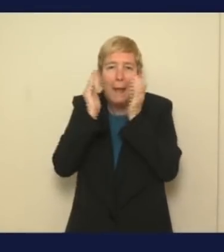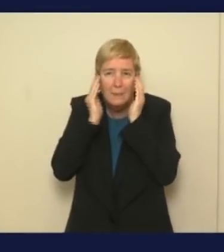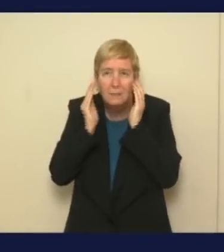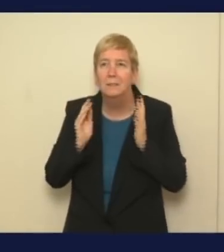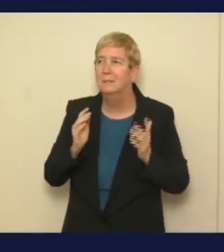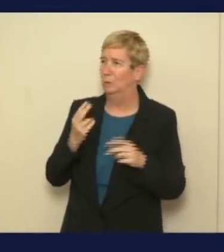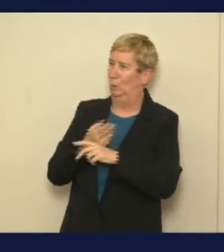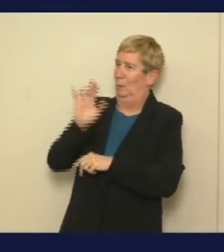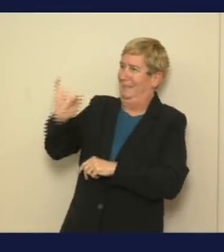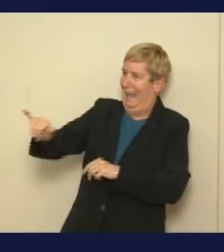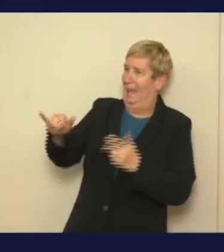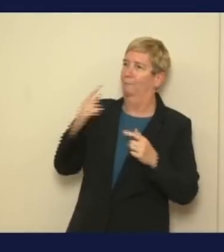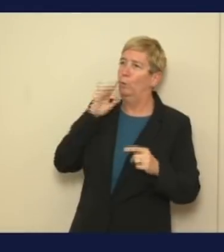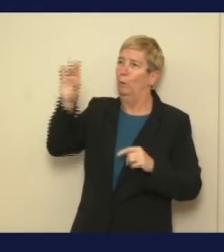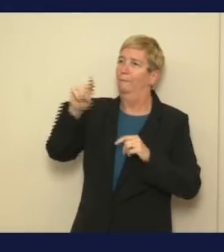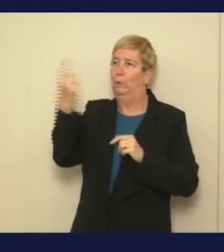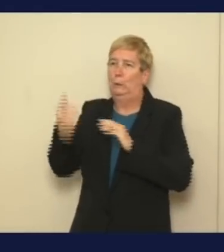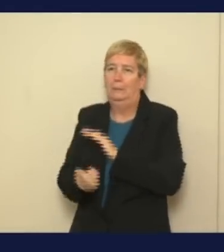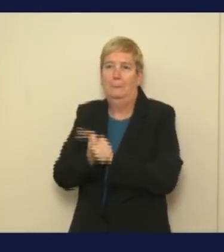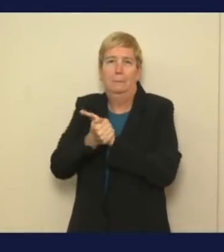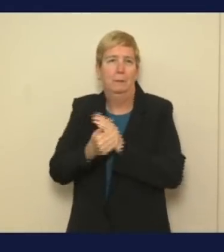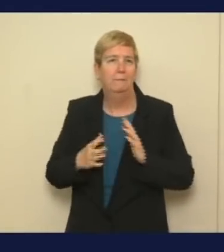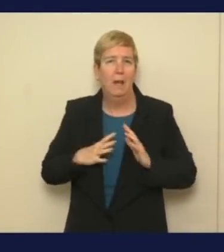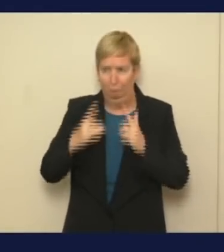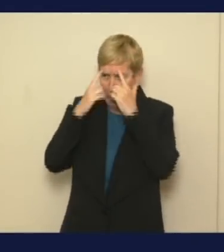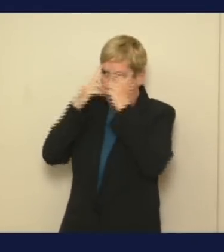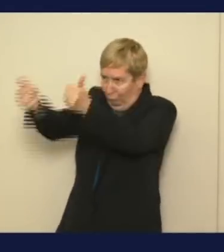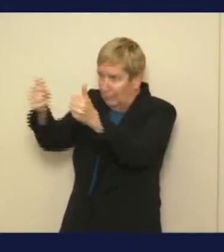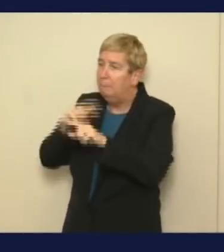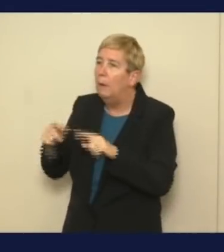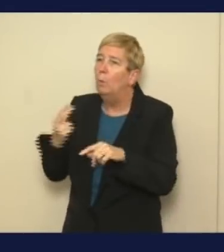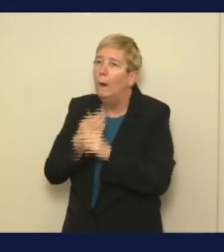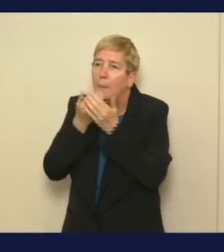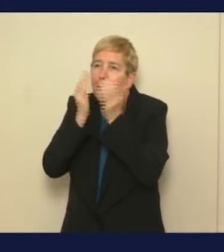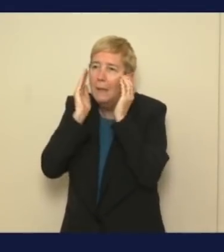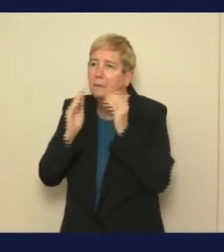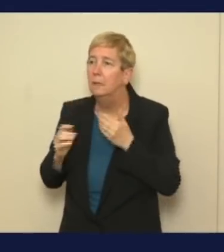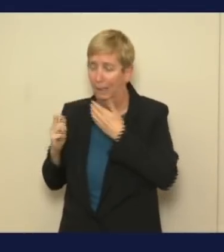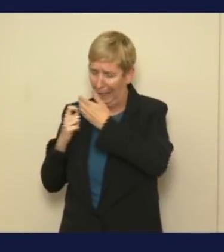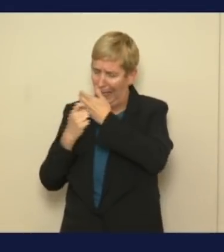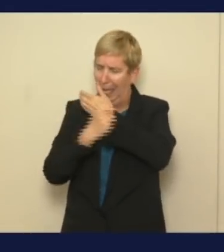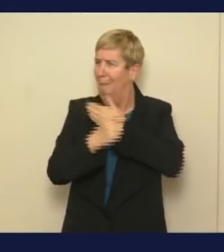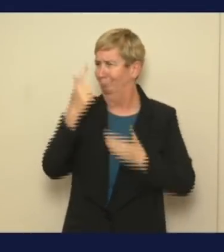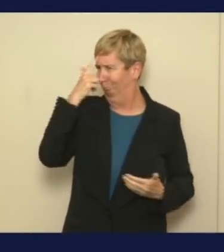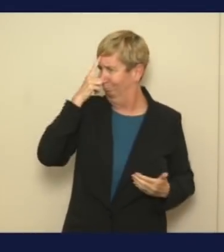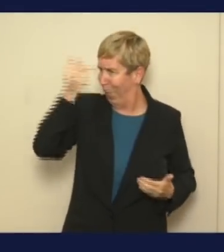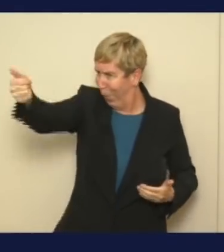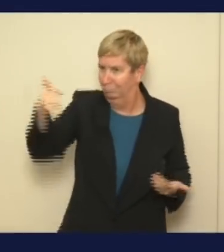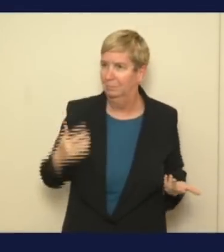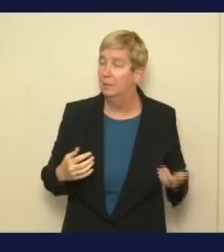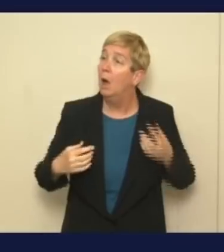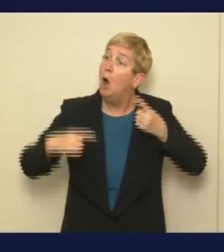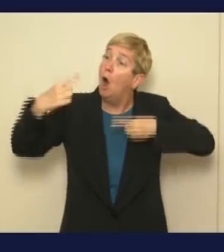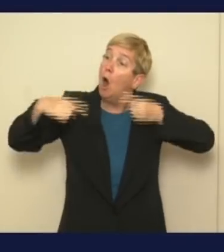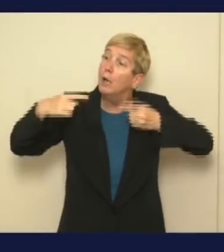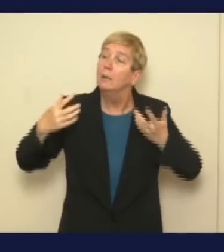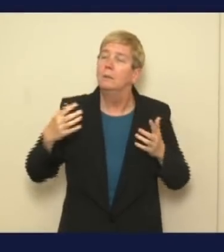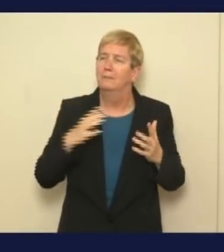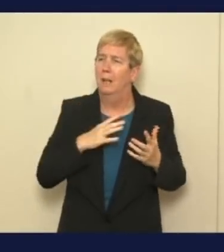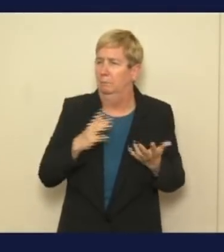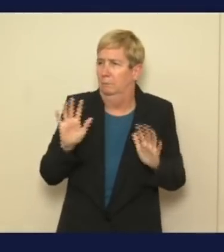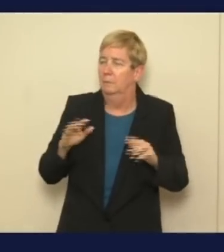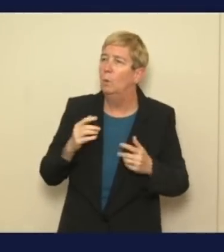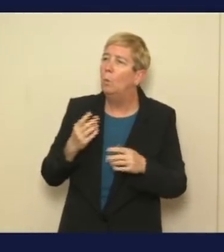fellow New Mexicans. No one's going to argue with you about what you have on your mask. We might argue with you about wearing a